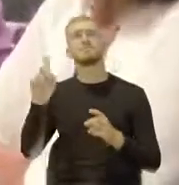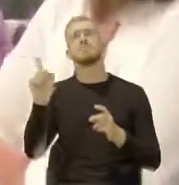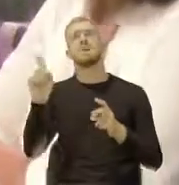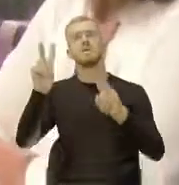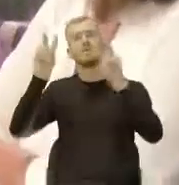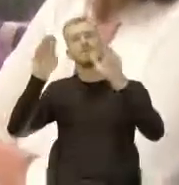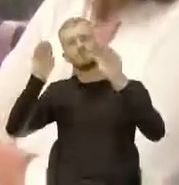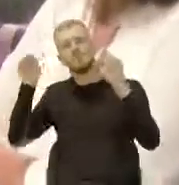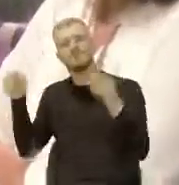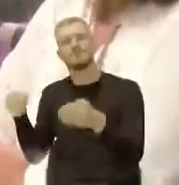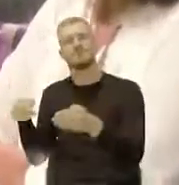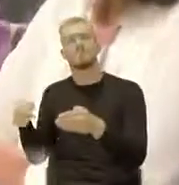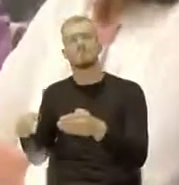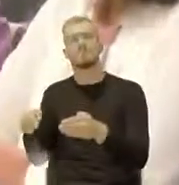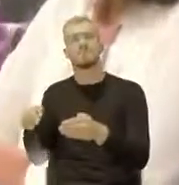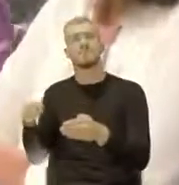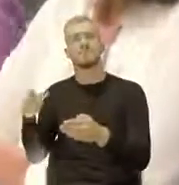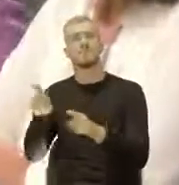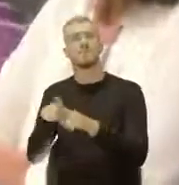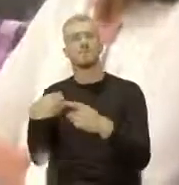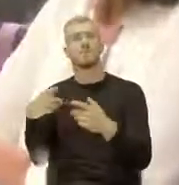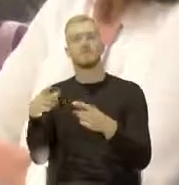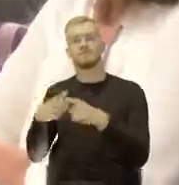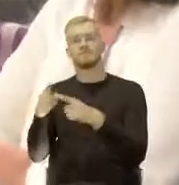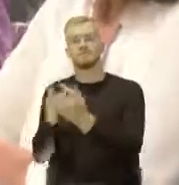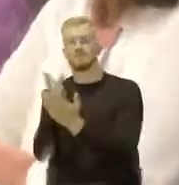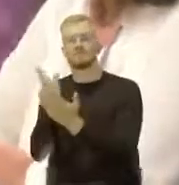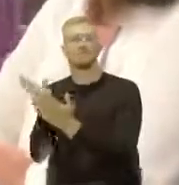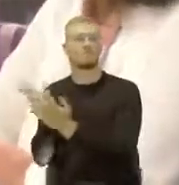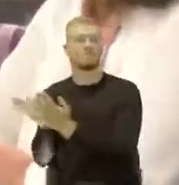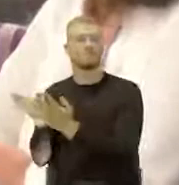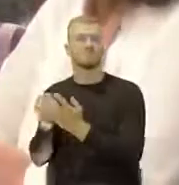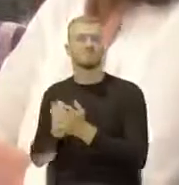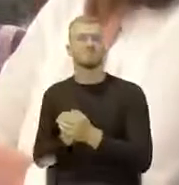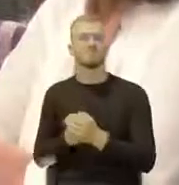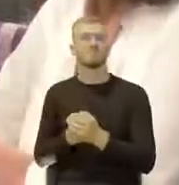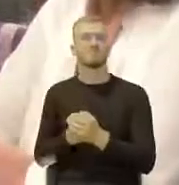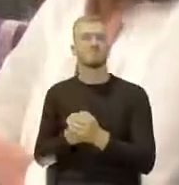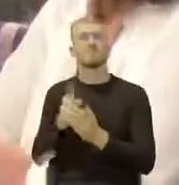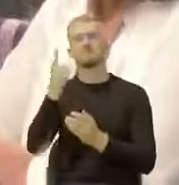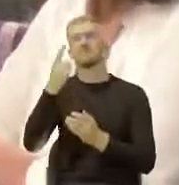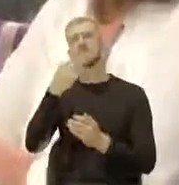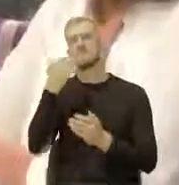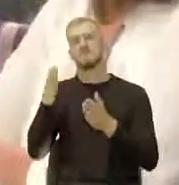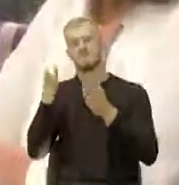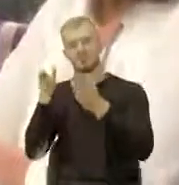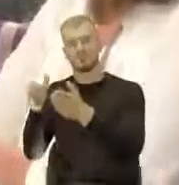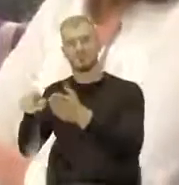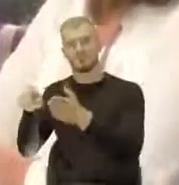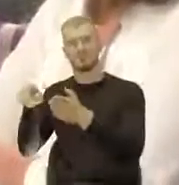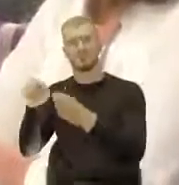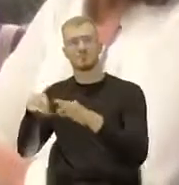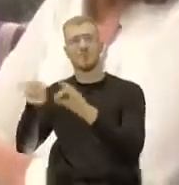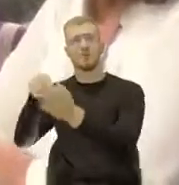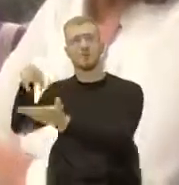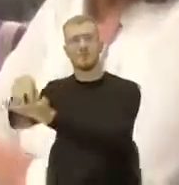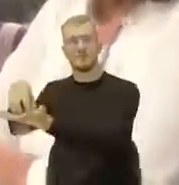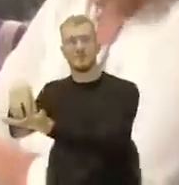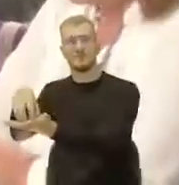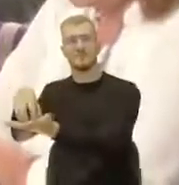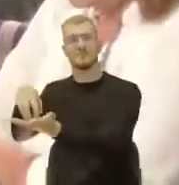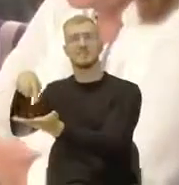and regional governments, instead of decentralizing, we should organize better, associate better. I was